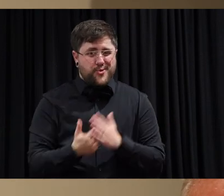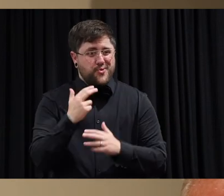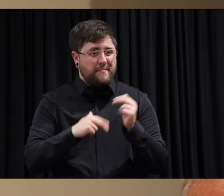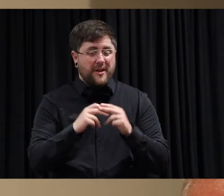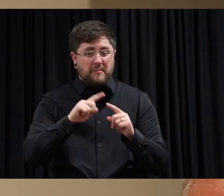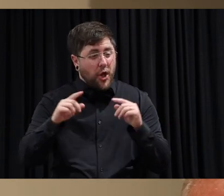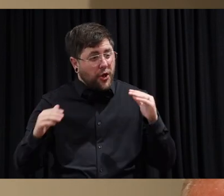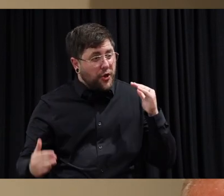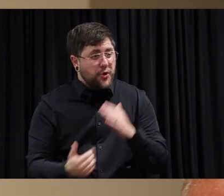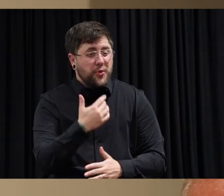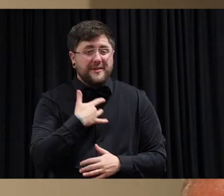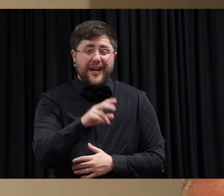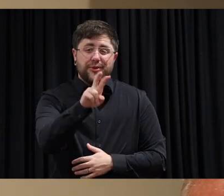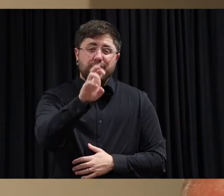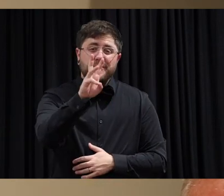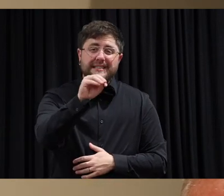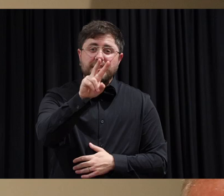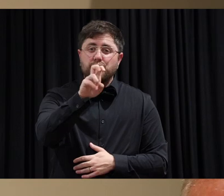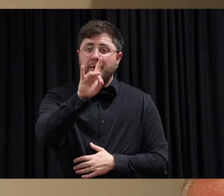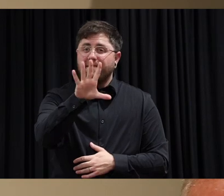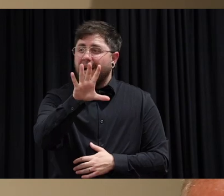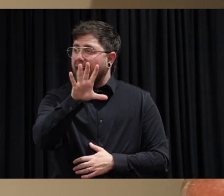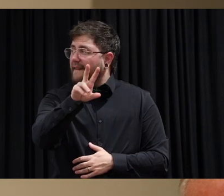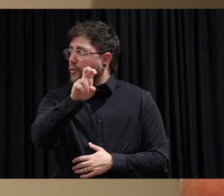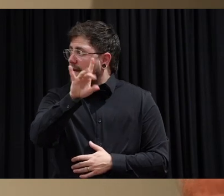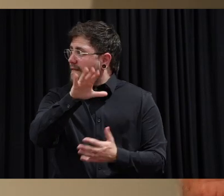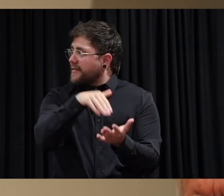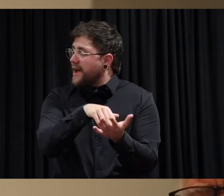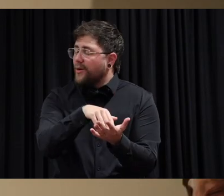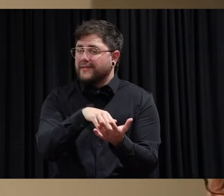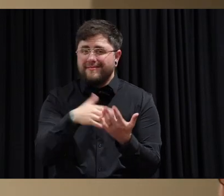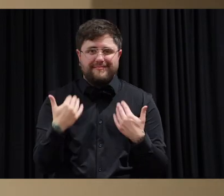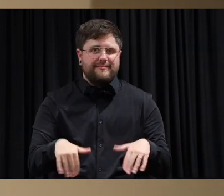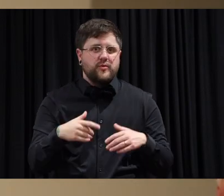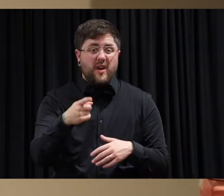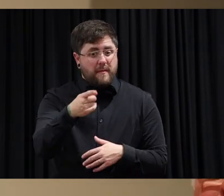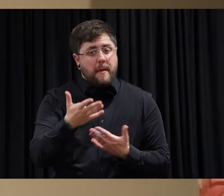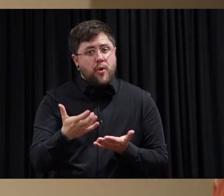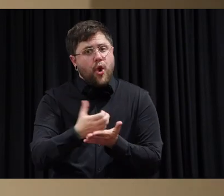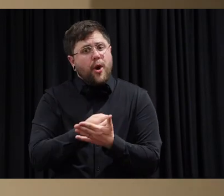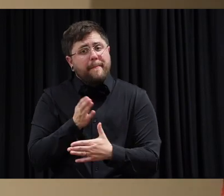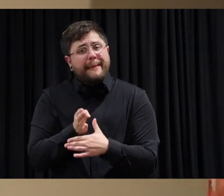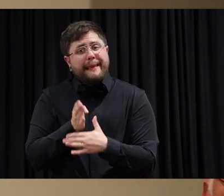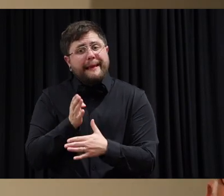new builds are really coming in around 260, 285, something like that. And so even if you're earning a median wage a little less